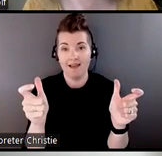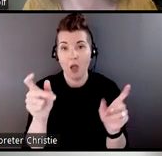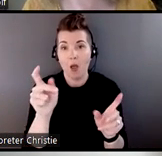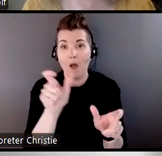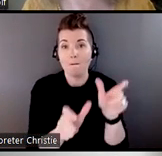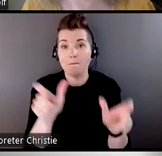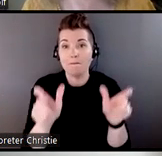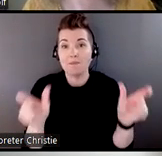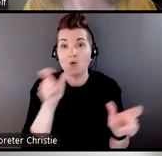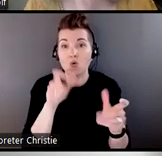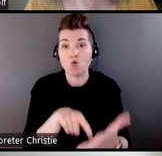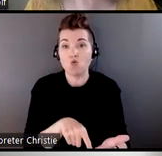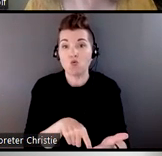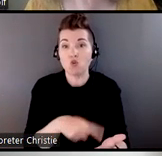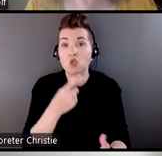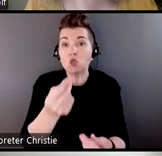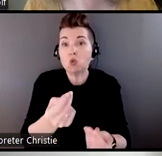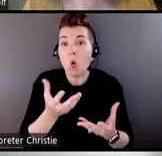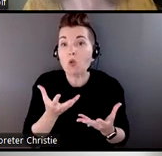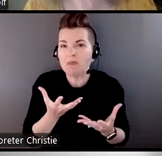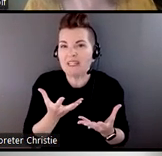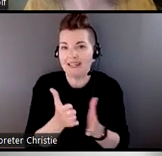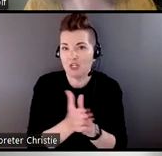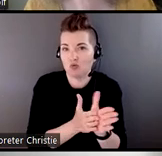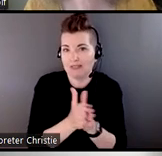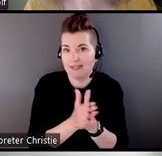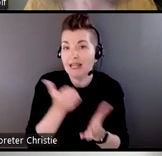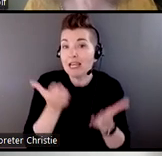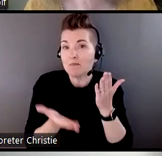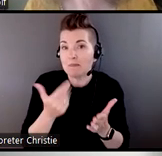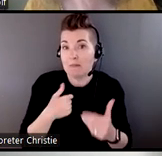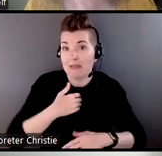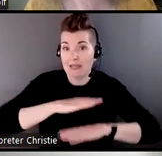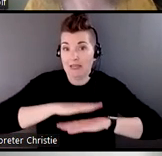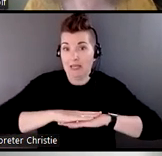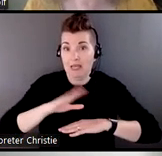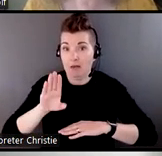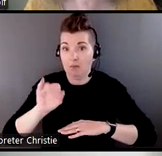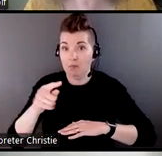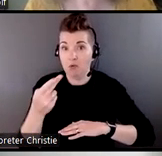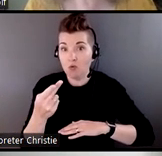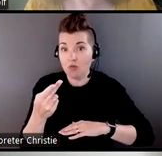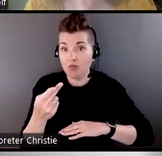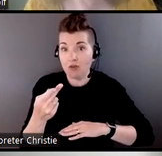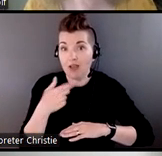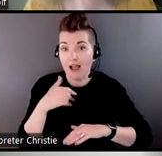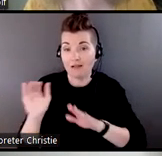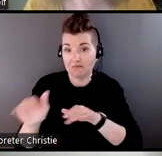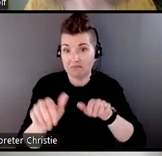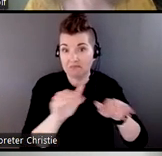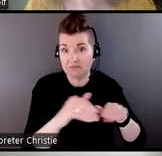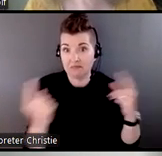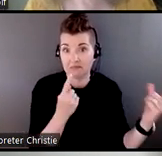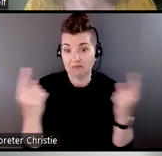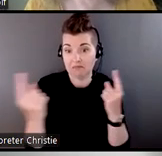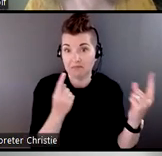sort of networking event and you spoke to some people in person. This sounds a bit sneaky, but if I were talking to